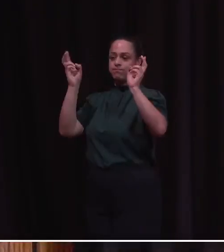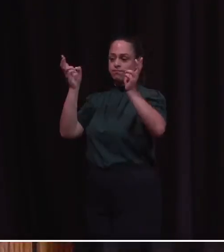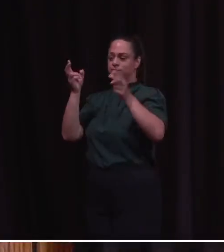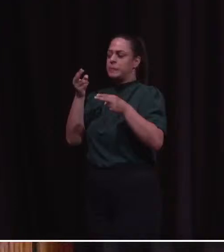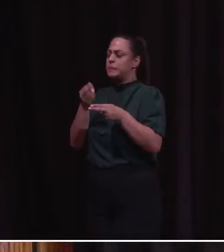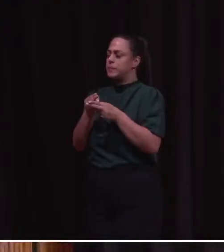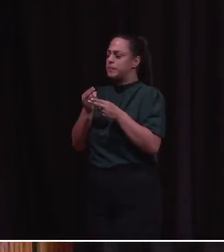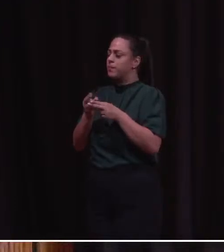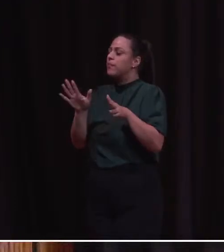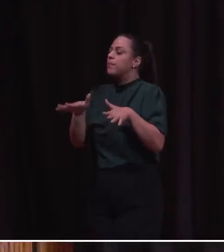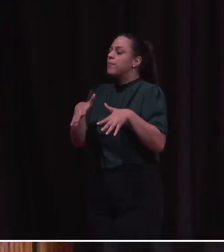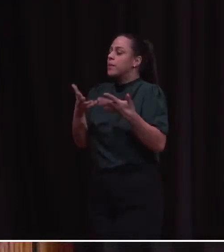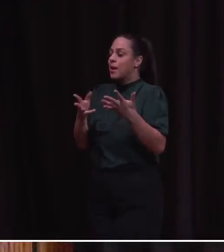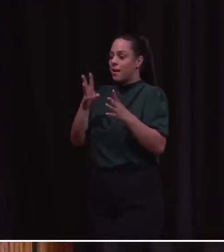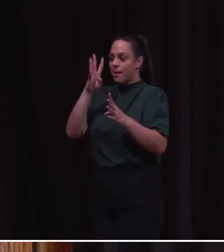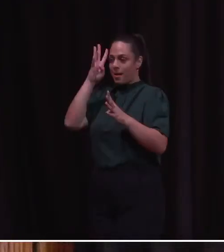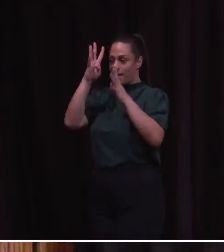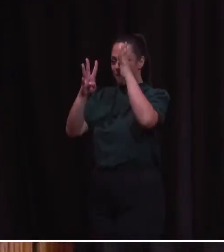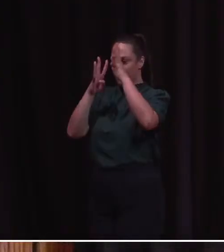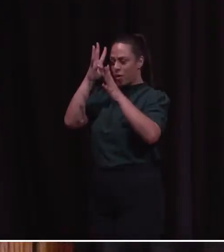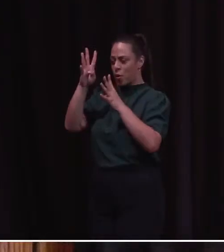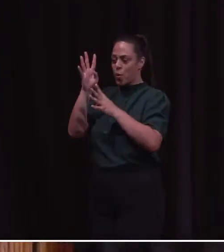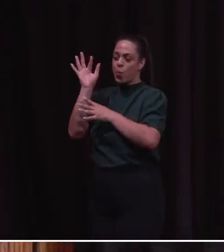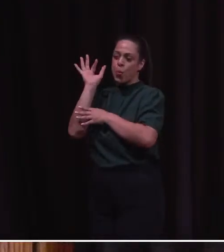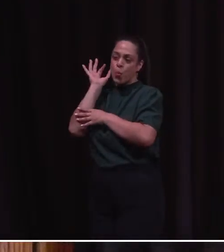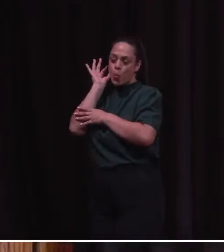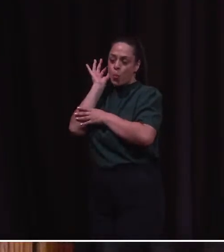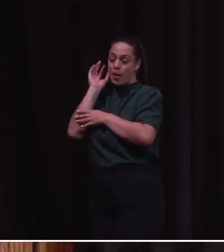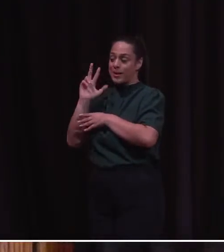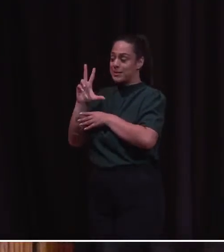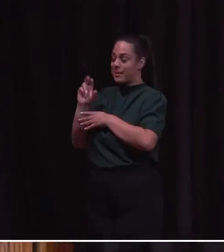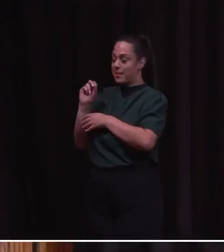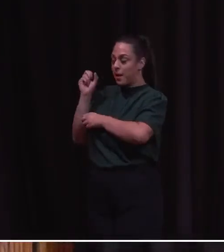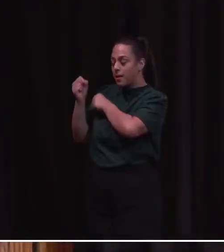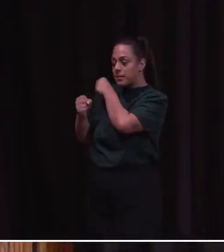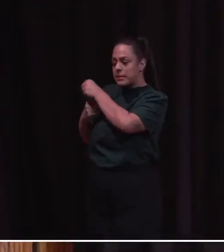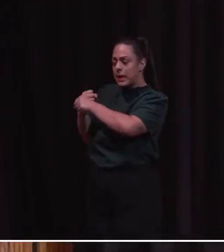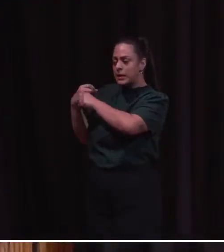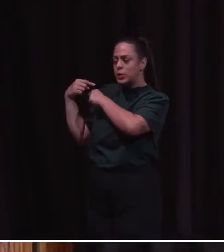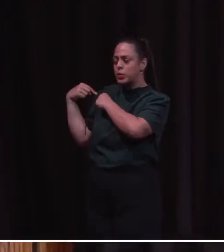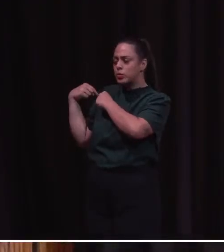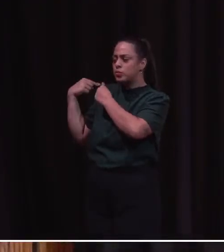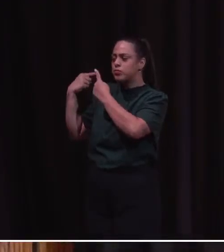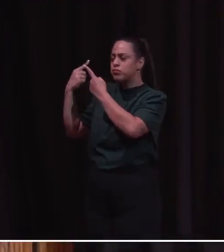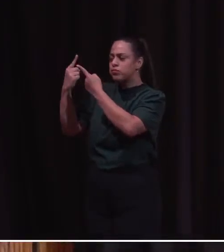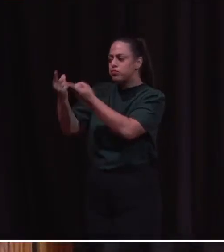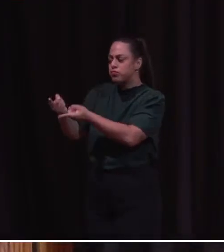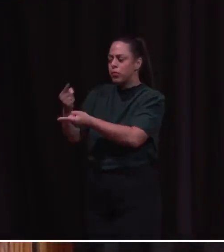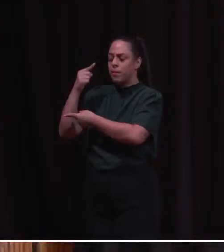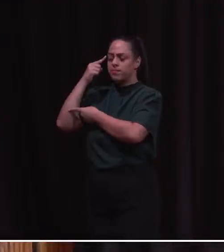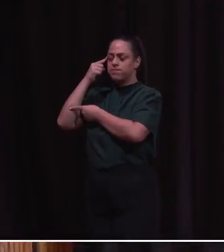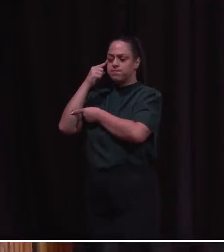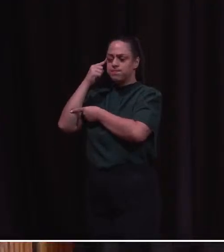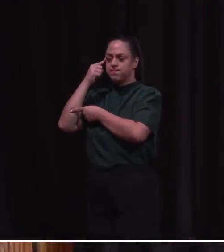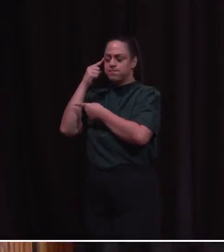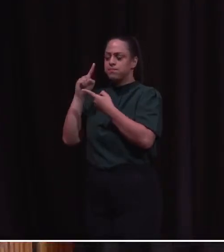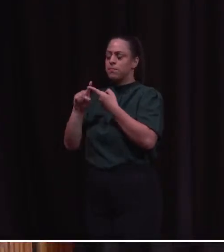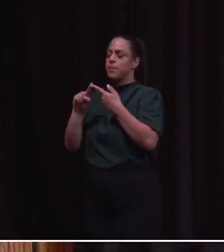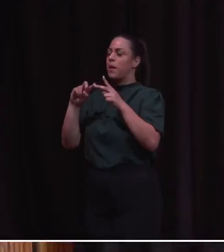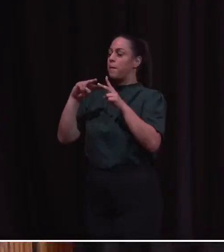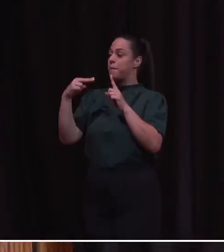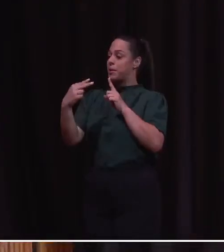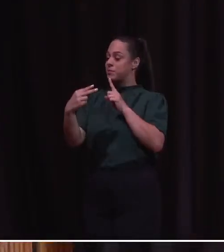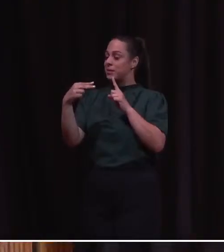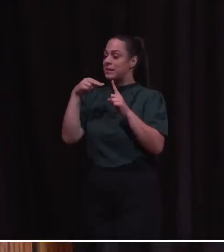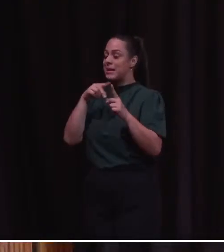of Women, 3 decades of reflections and perspectives on gender,